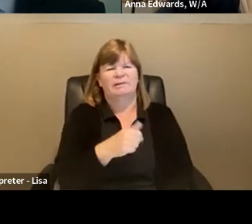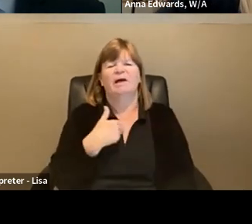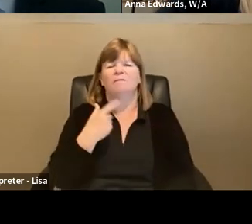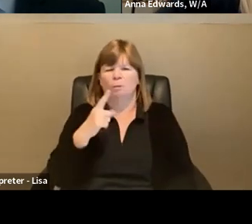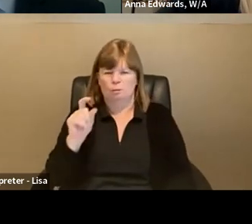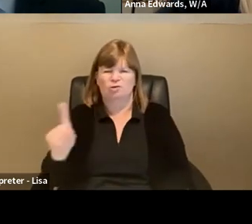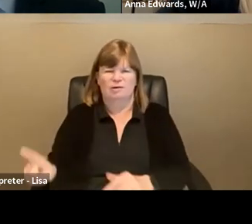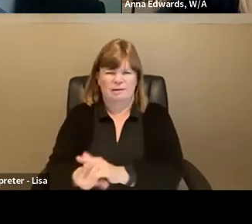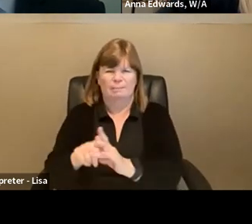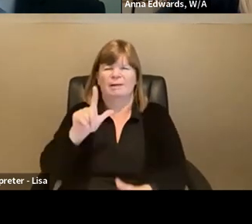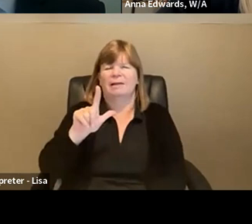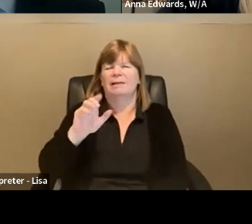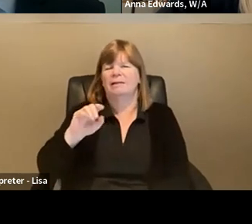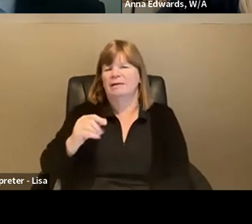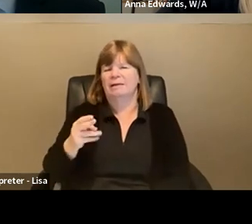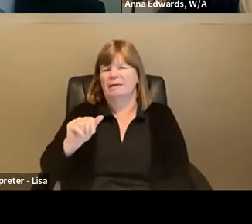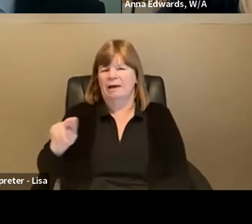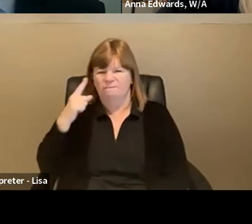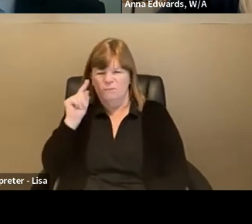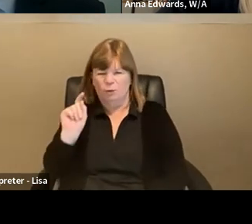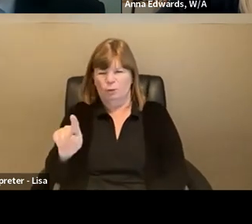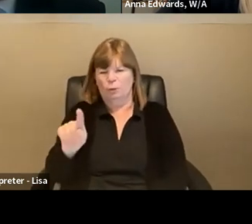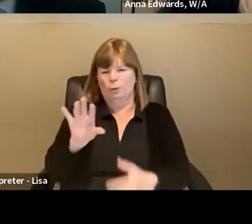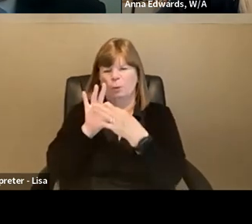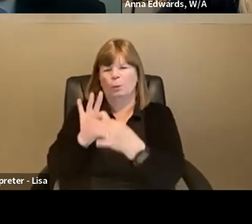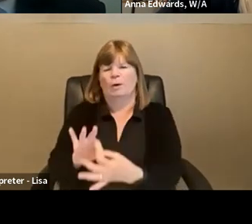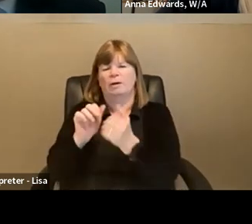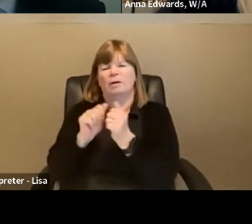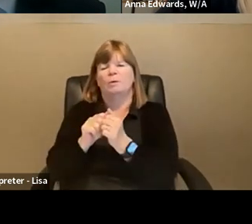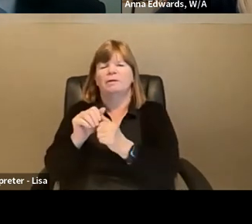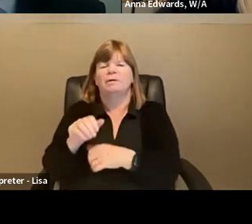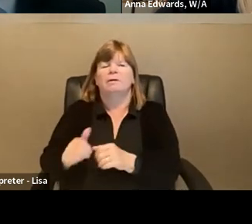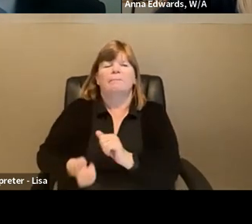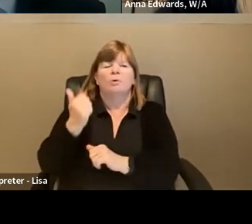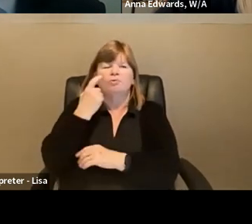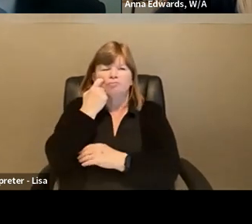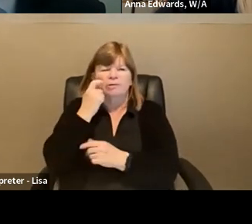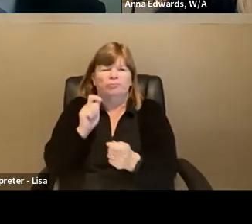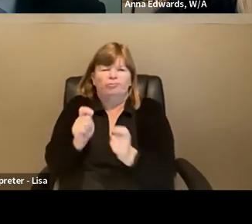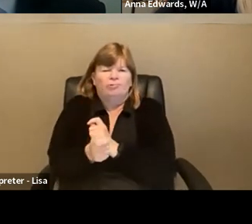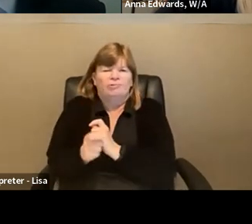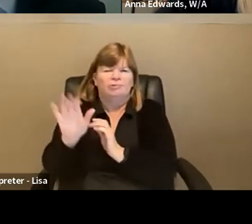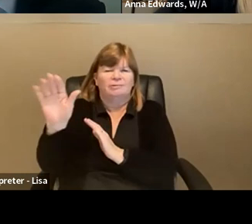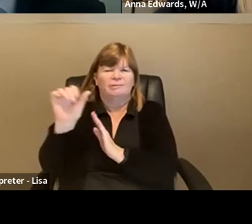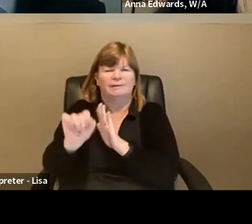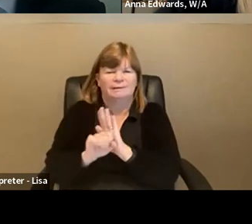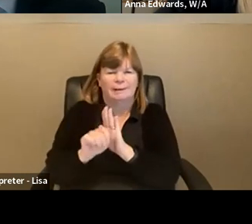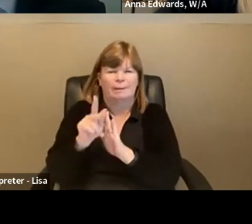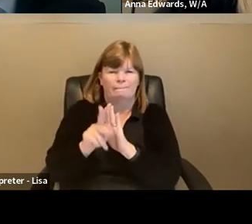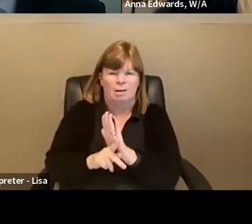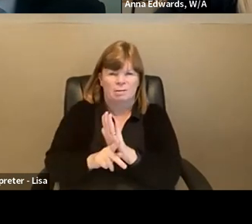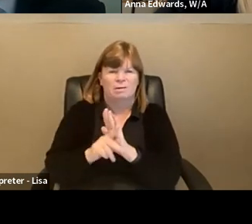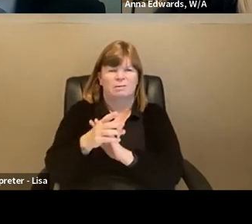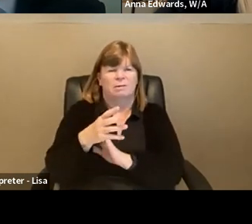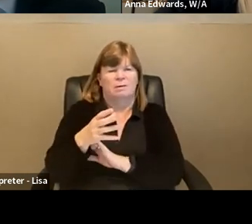that came in, Leanne, specifically for you, just around some of the recent changes in state policy, and